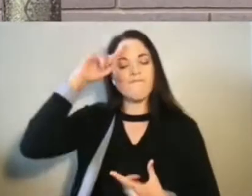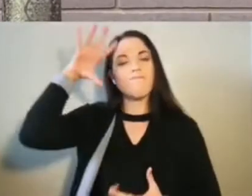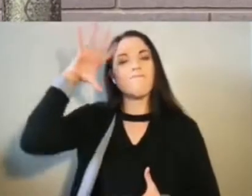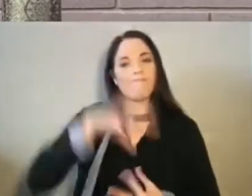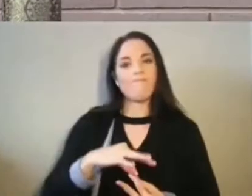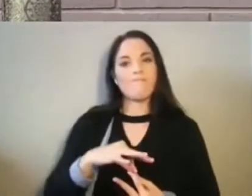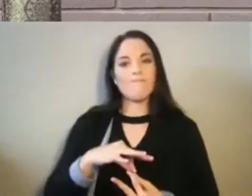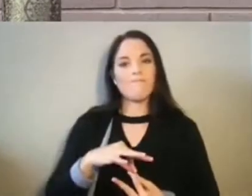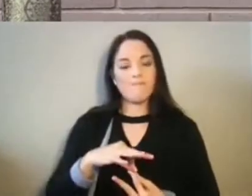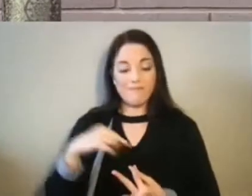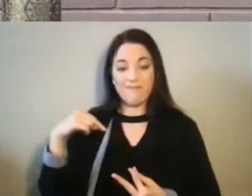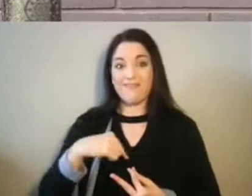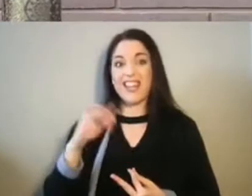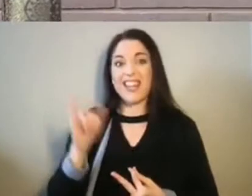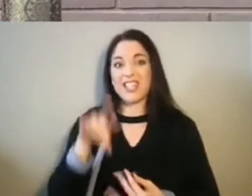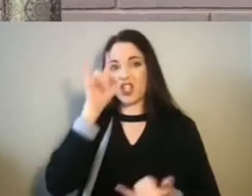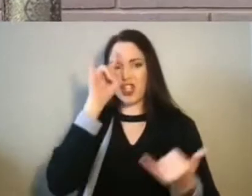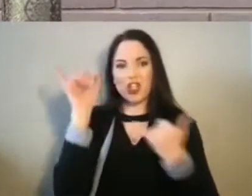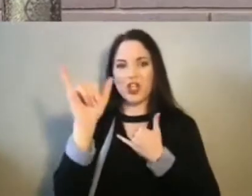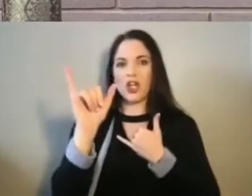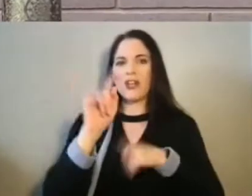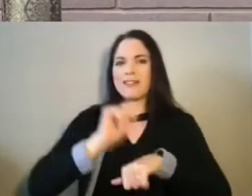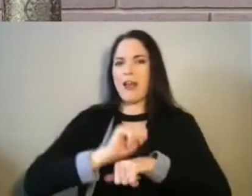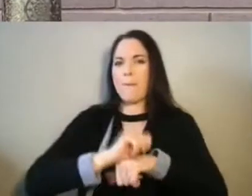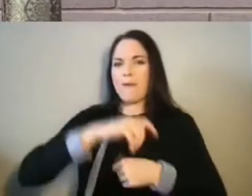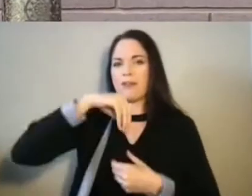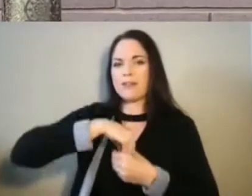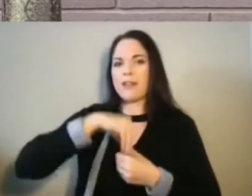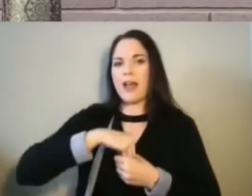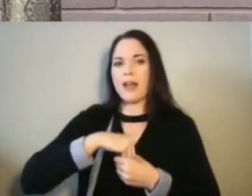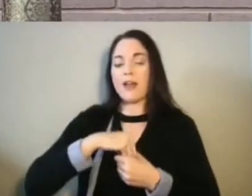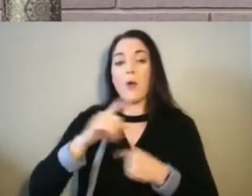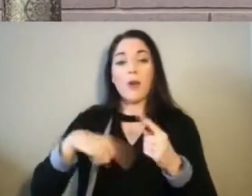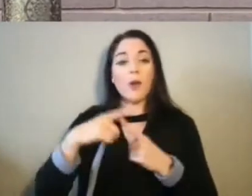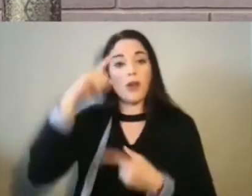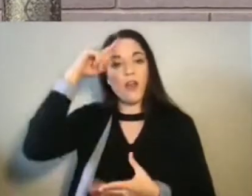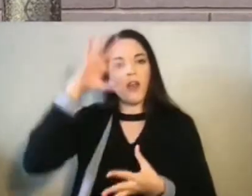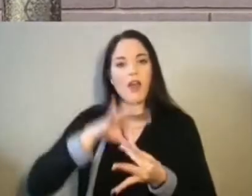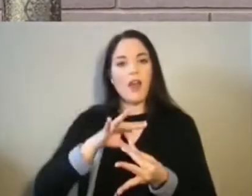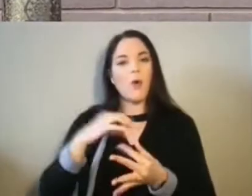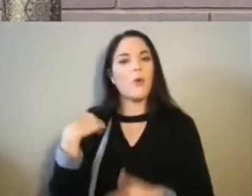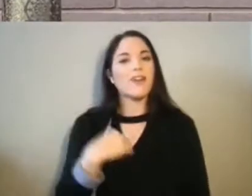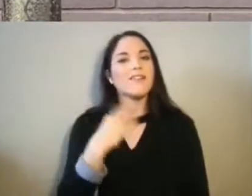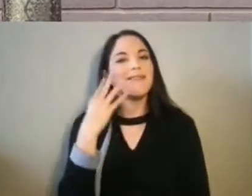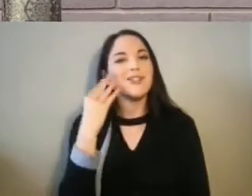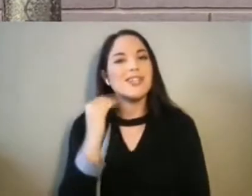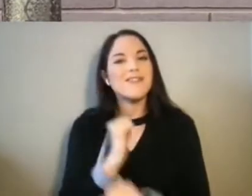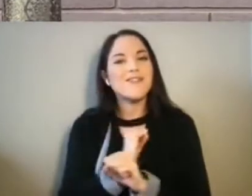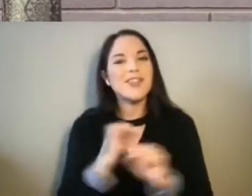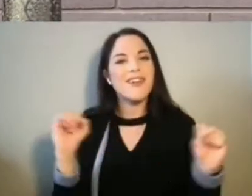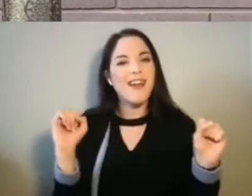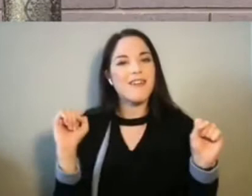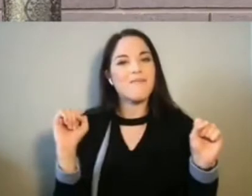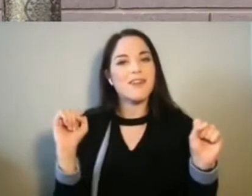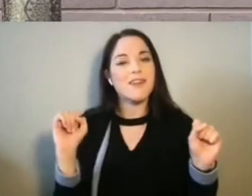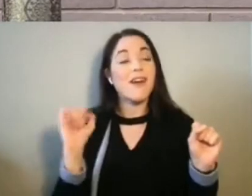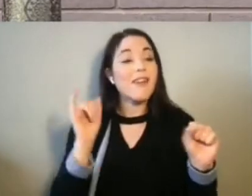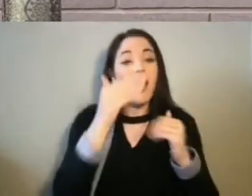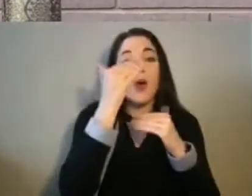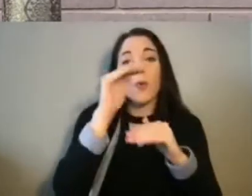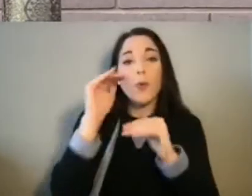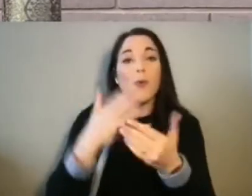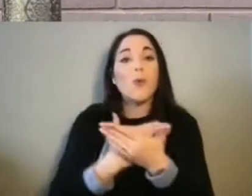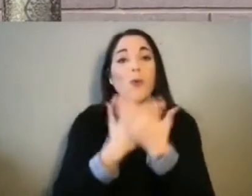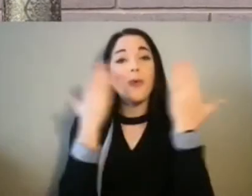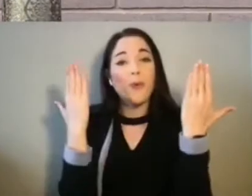from the circumstances around us. We are free from the pressures of others. We are free from labels and expectations. We are free